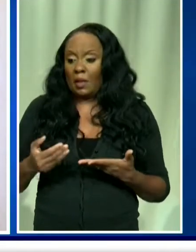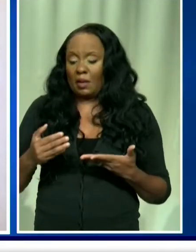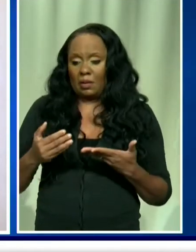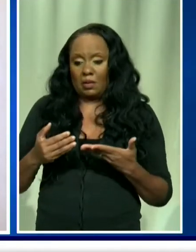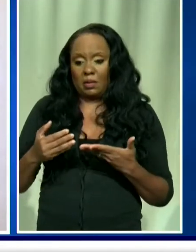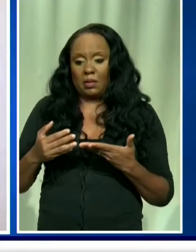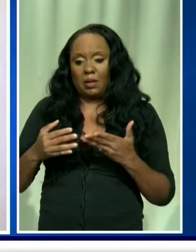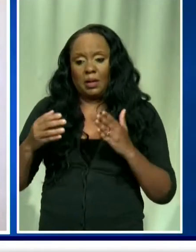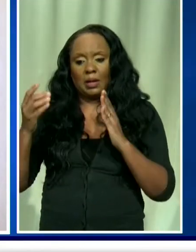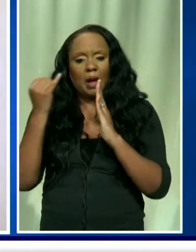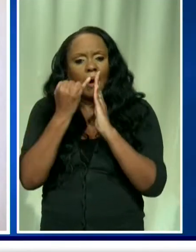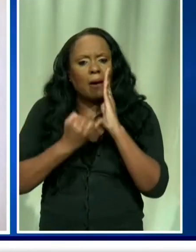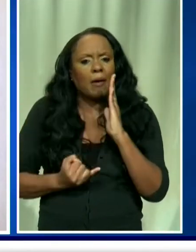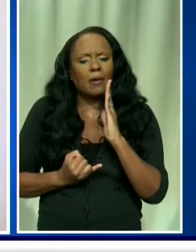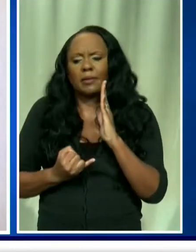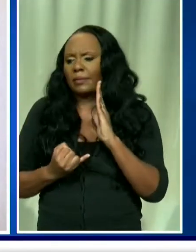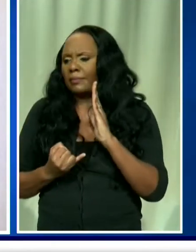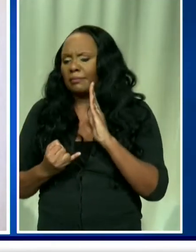a way of